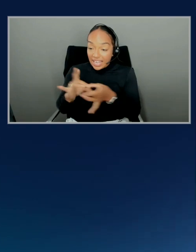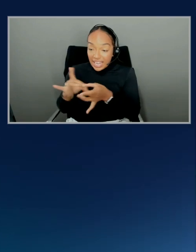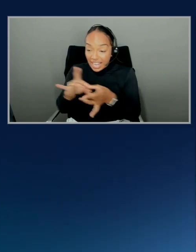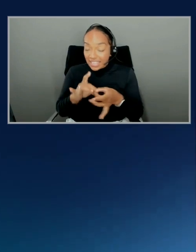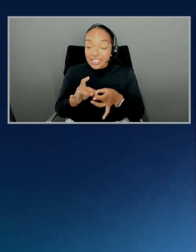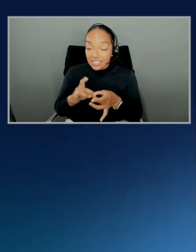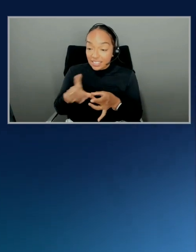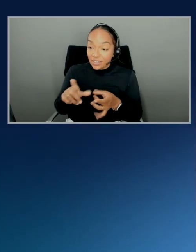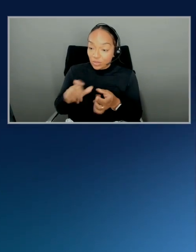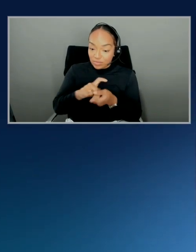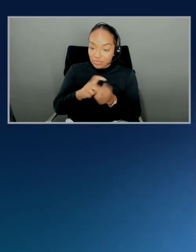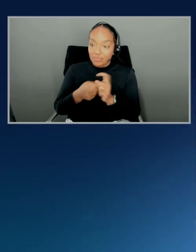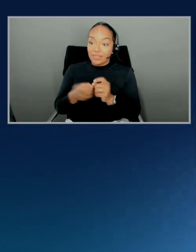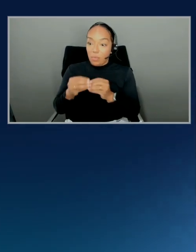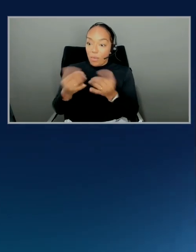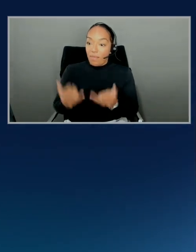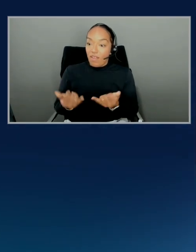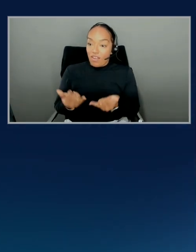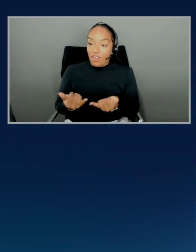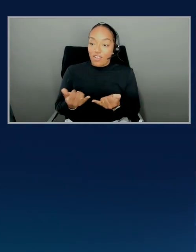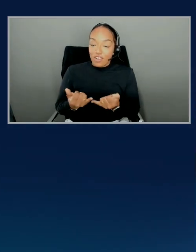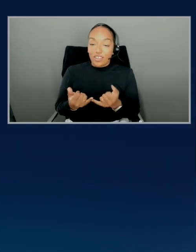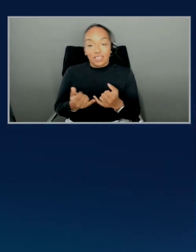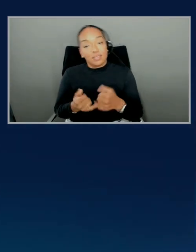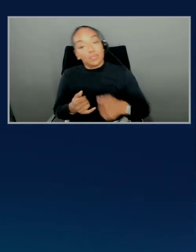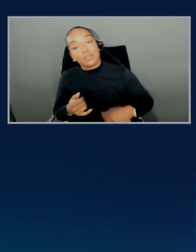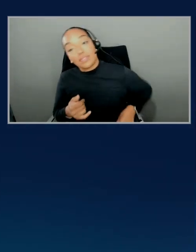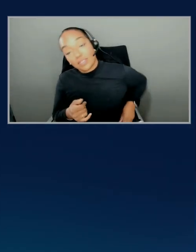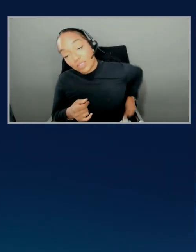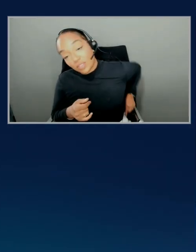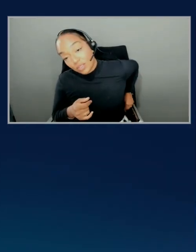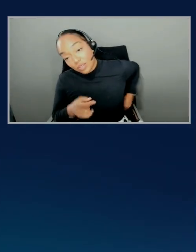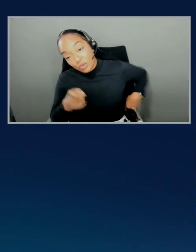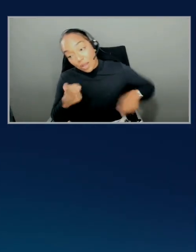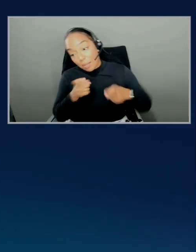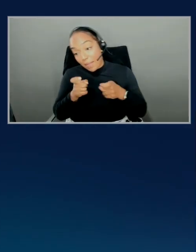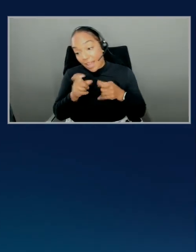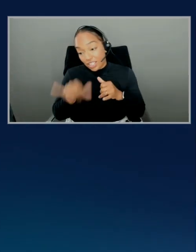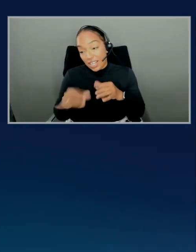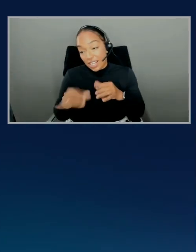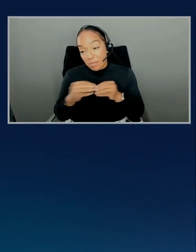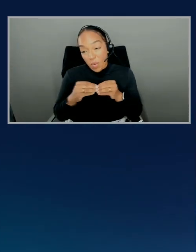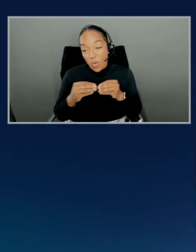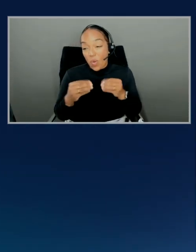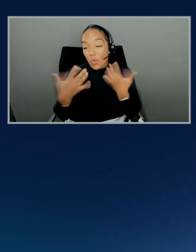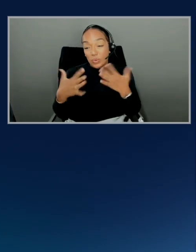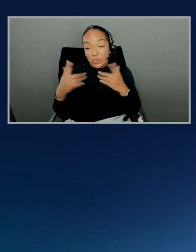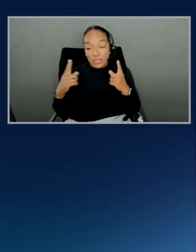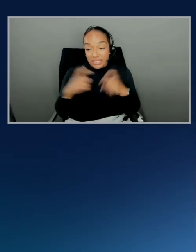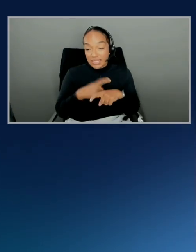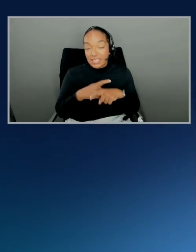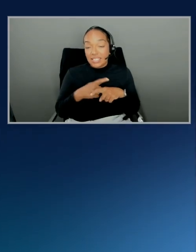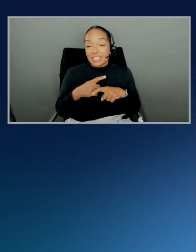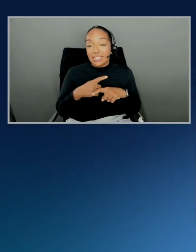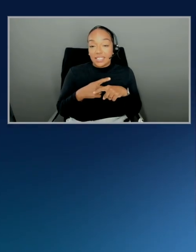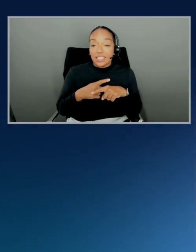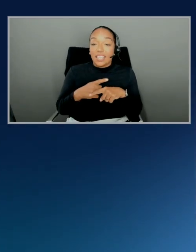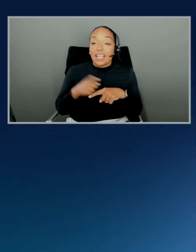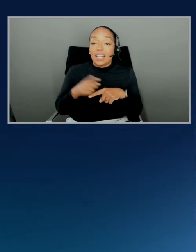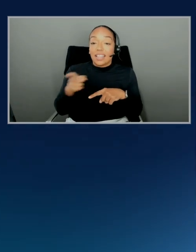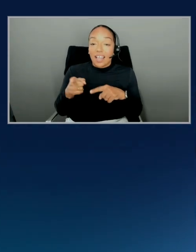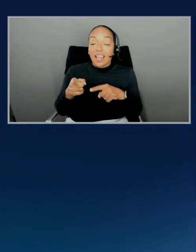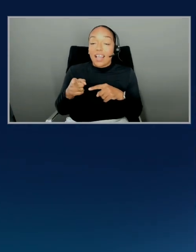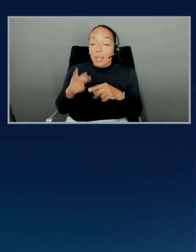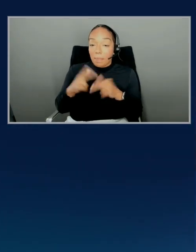managing all that's really, really painful and tedious. And so they built a full inventory management system with App Studio that tracks